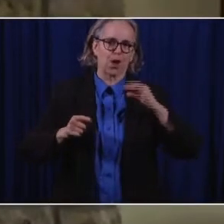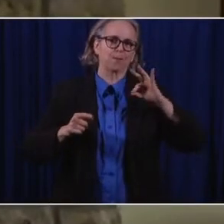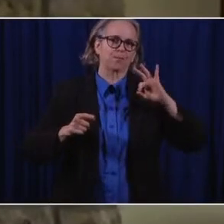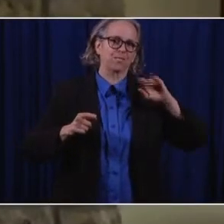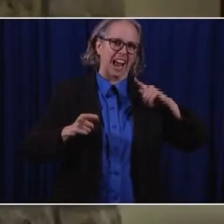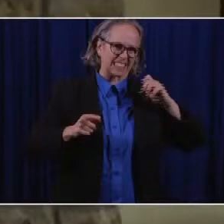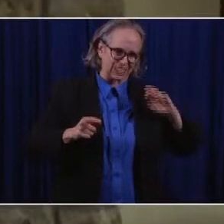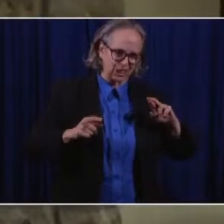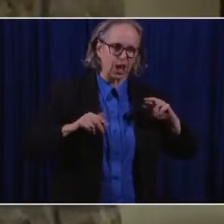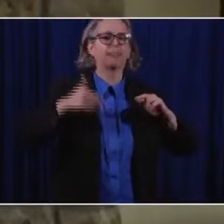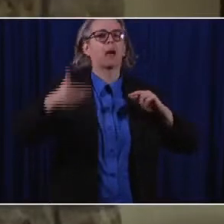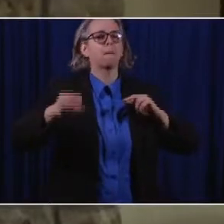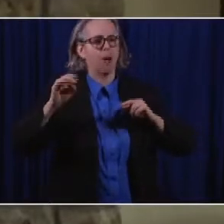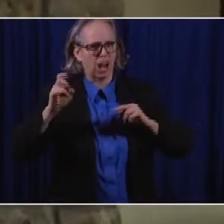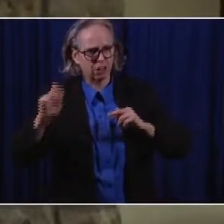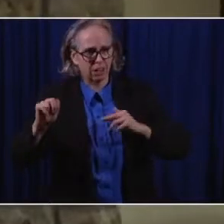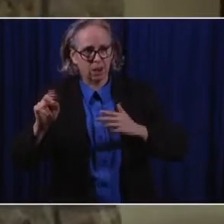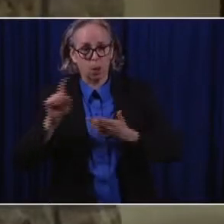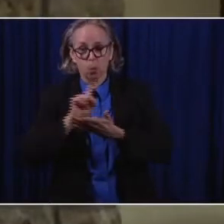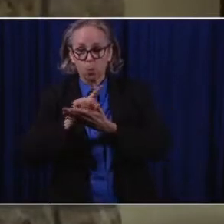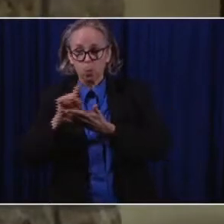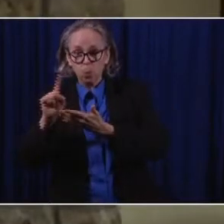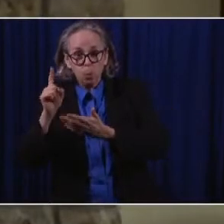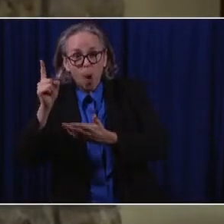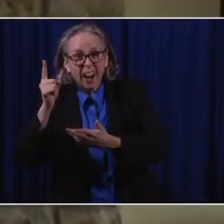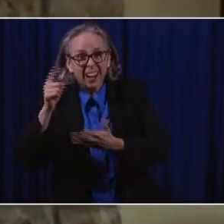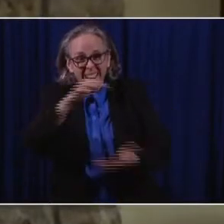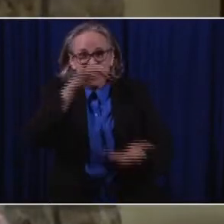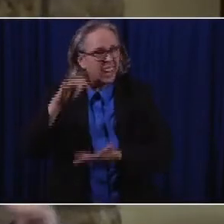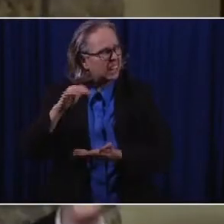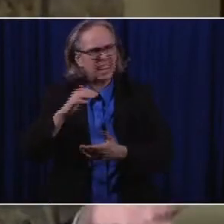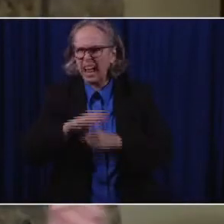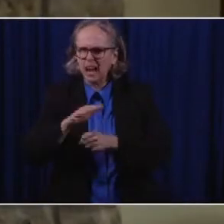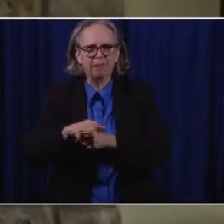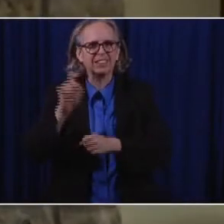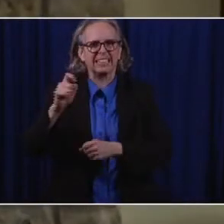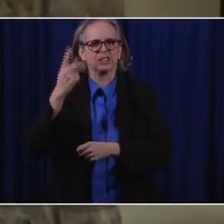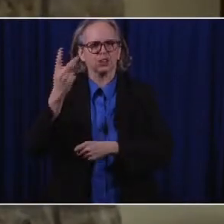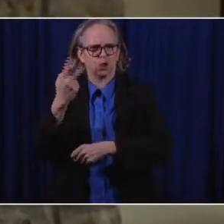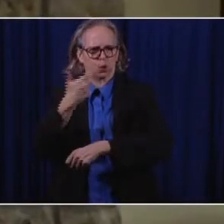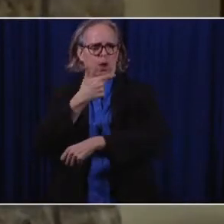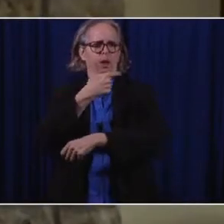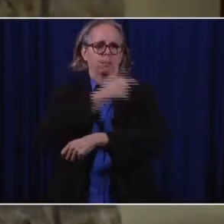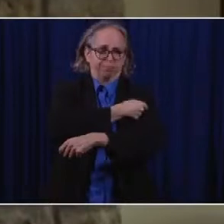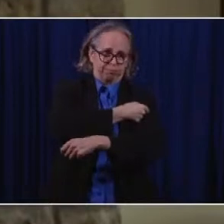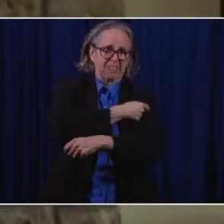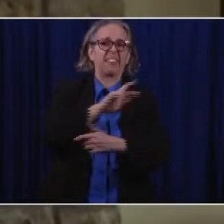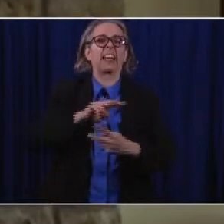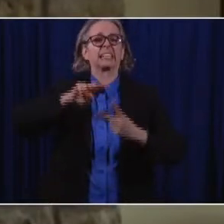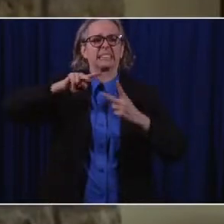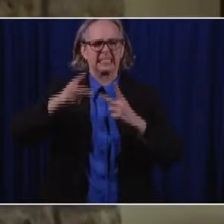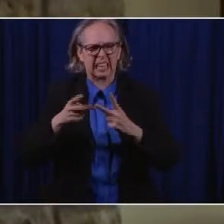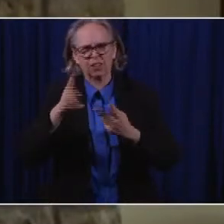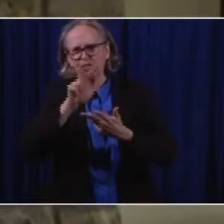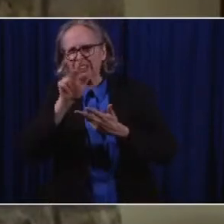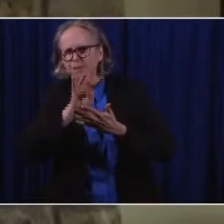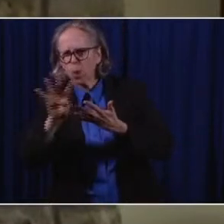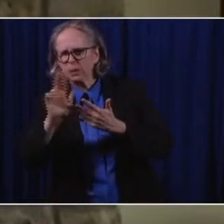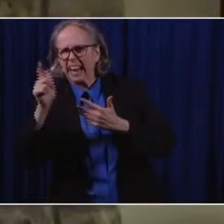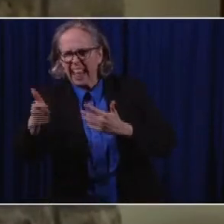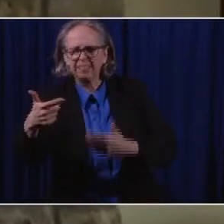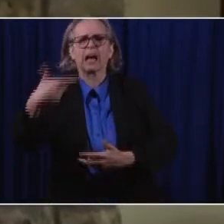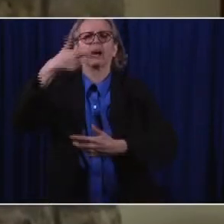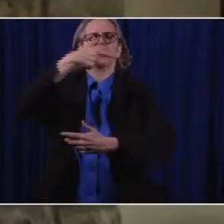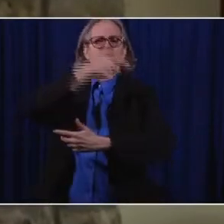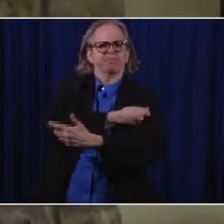shots. So the first one, and then the next one is 3 or 4 weeks later.